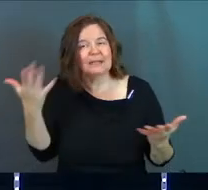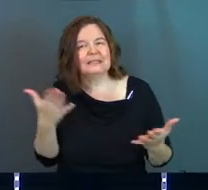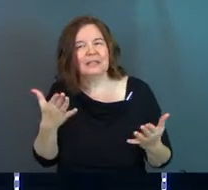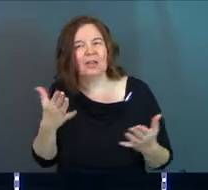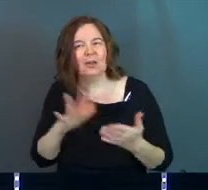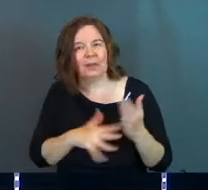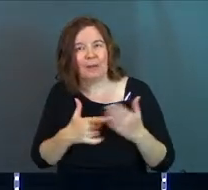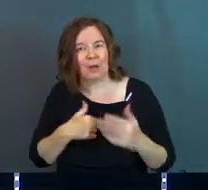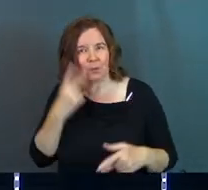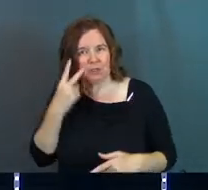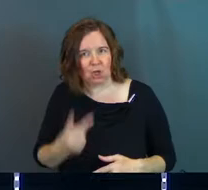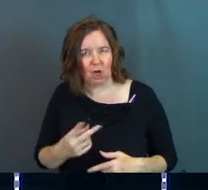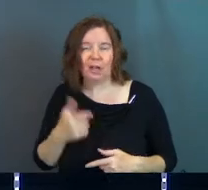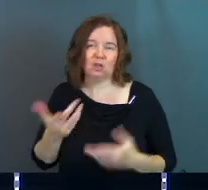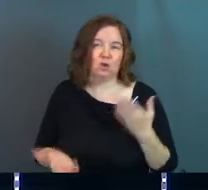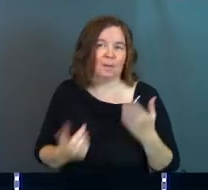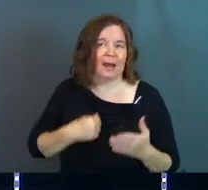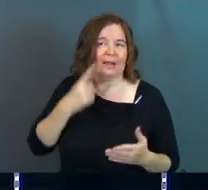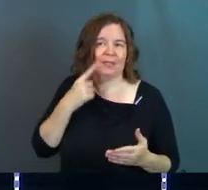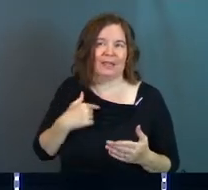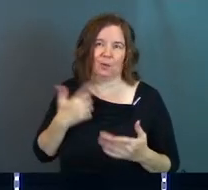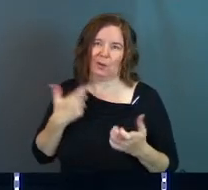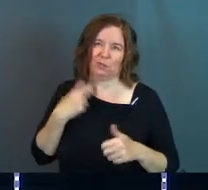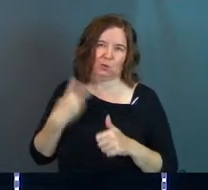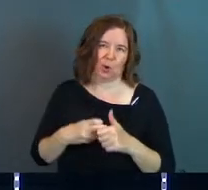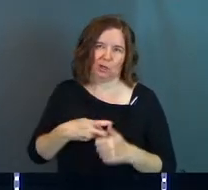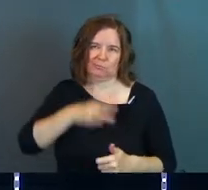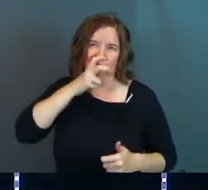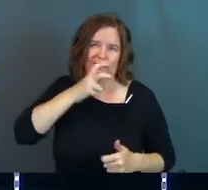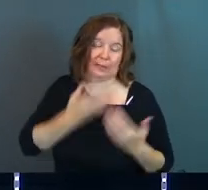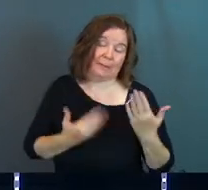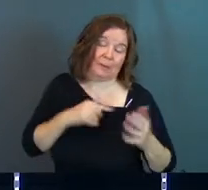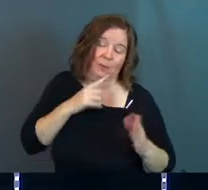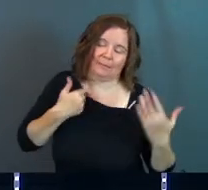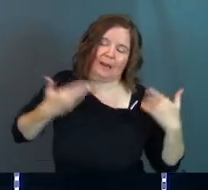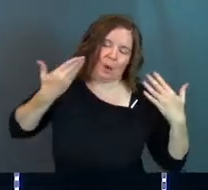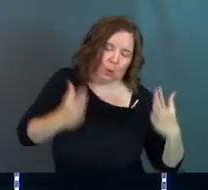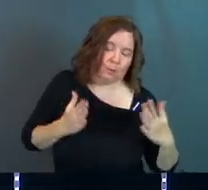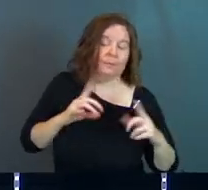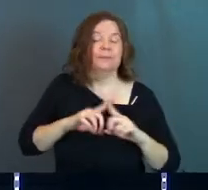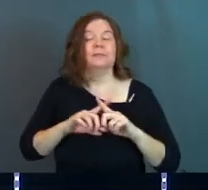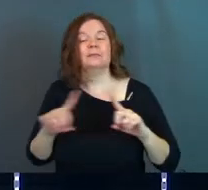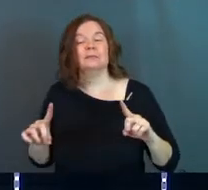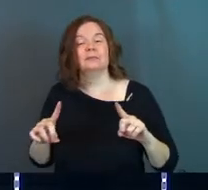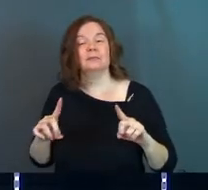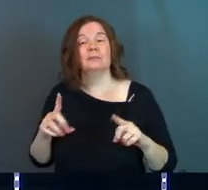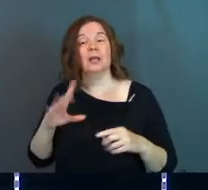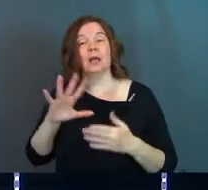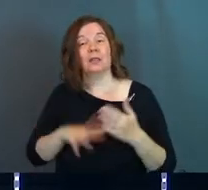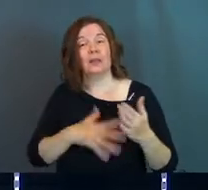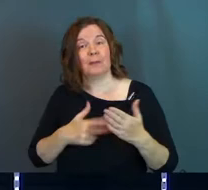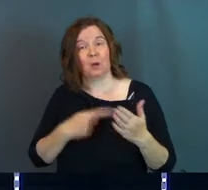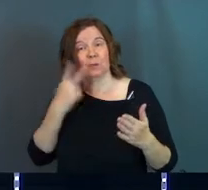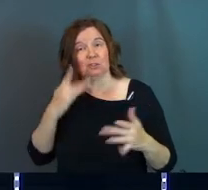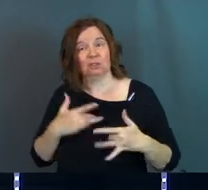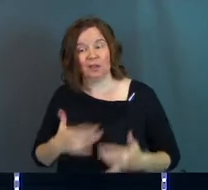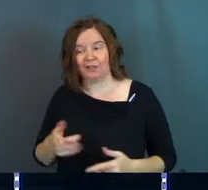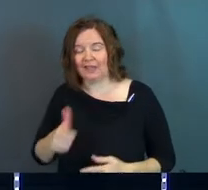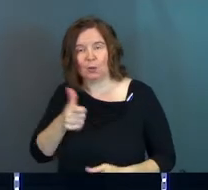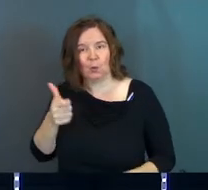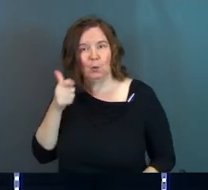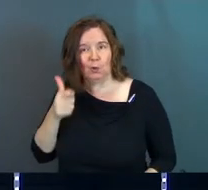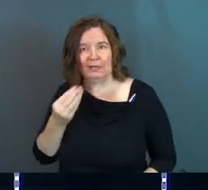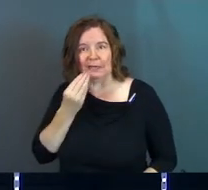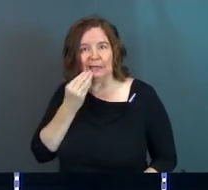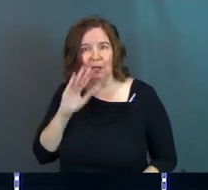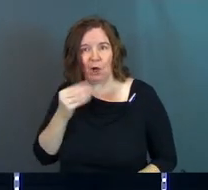the pattern that we saw. And you might think that we're way too hardcore, and maybe we were. I don't know. But the pattern that we saw is they wouldn't